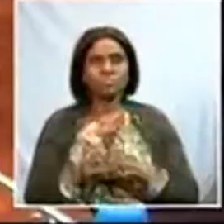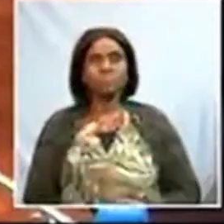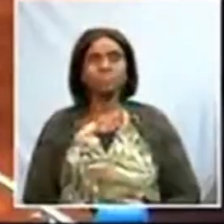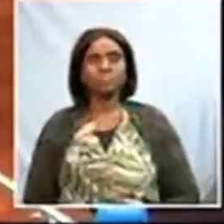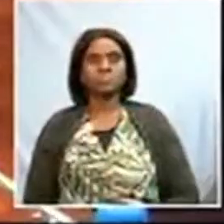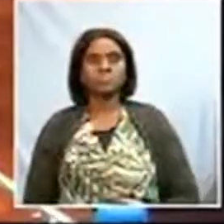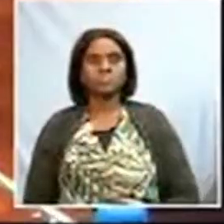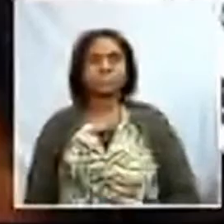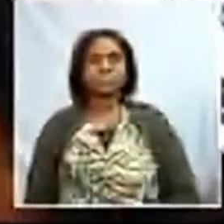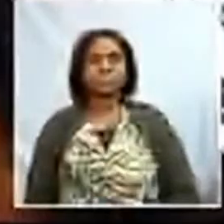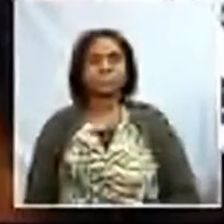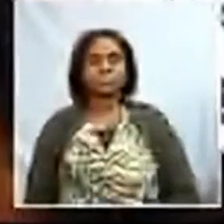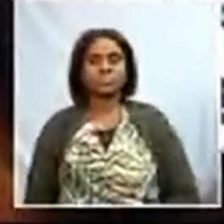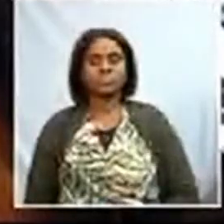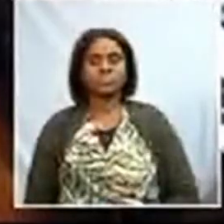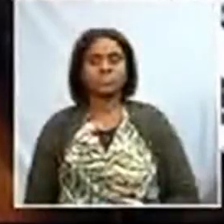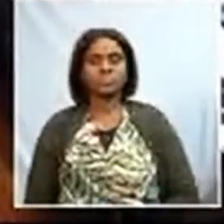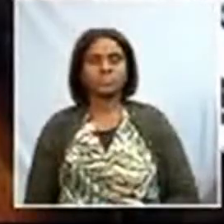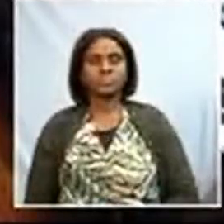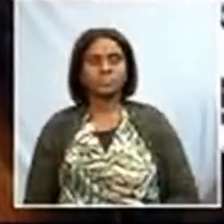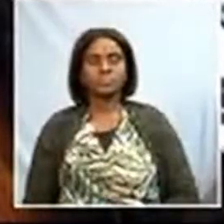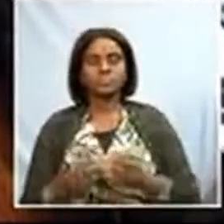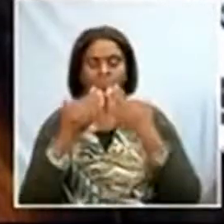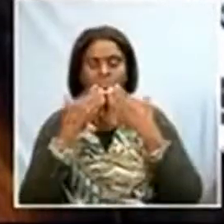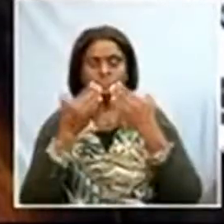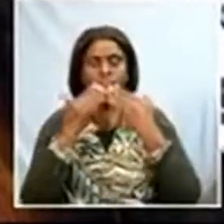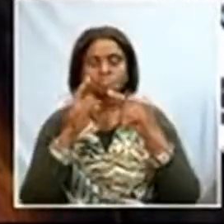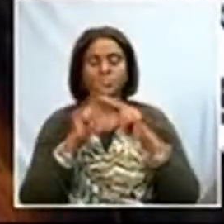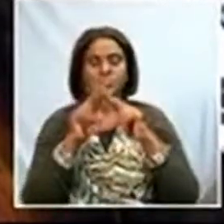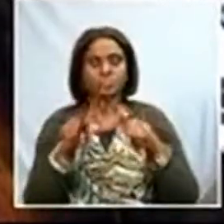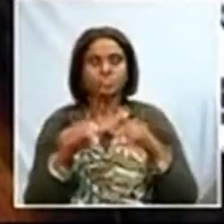Engineering. Thank you, Chair.